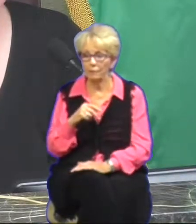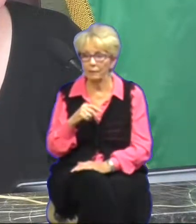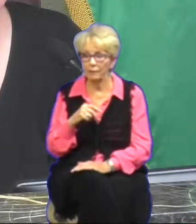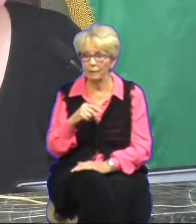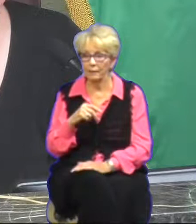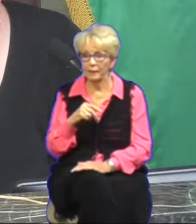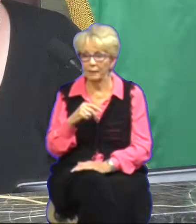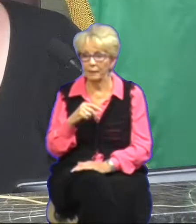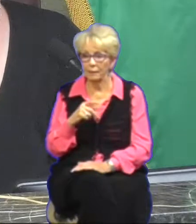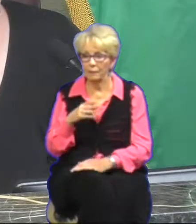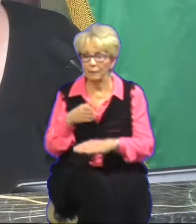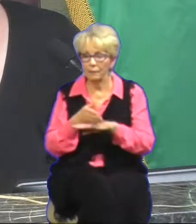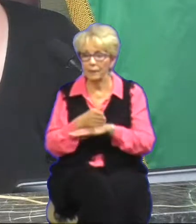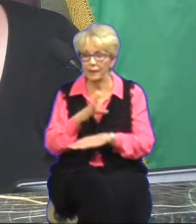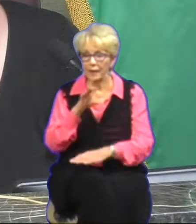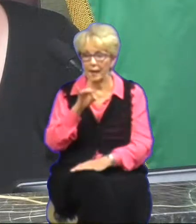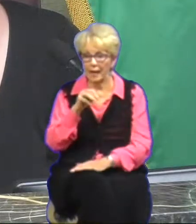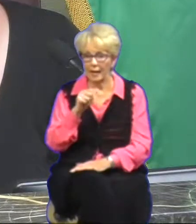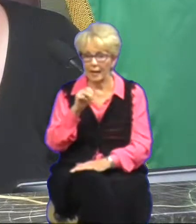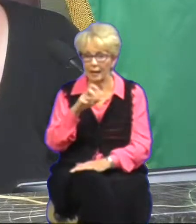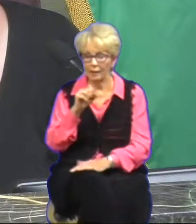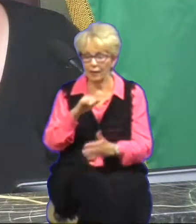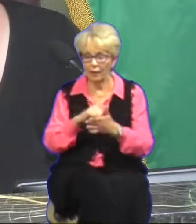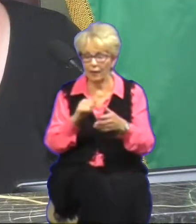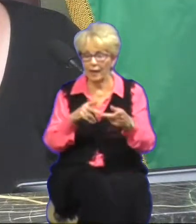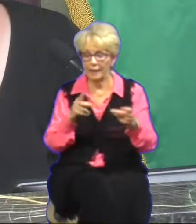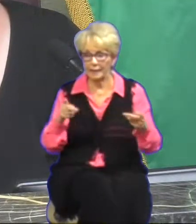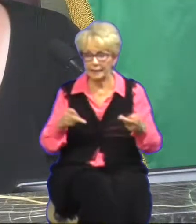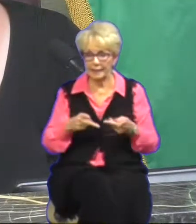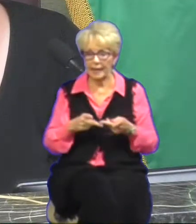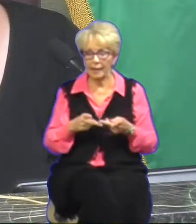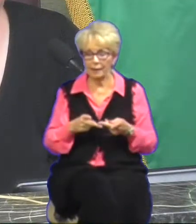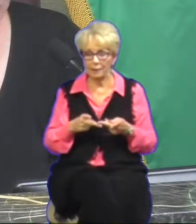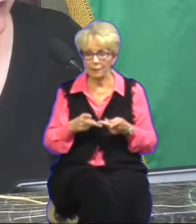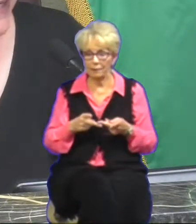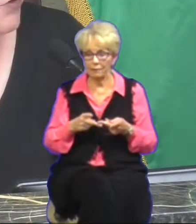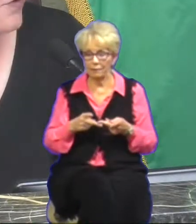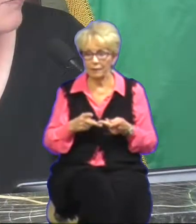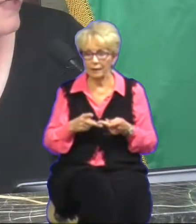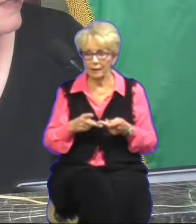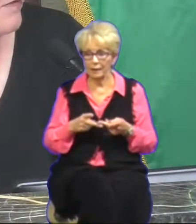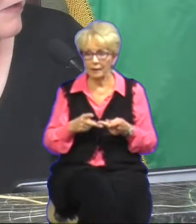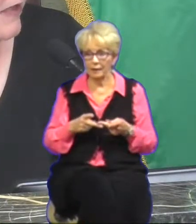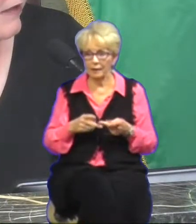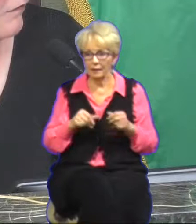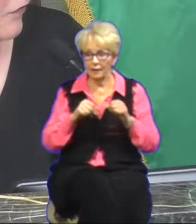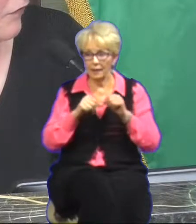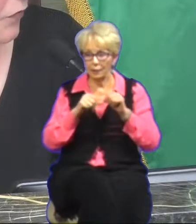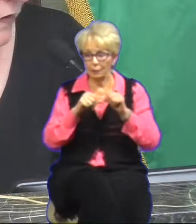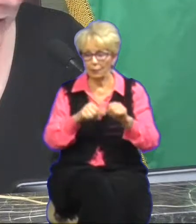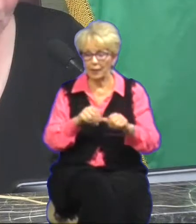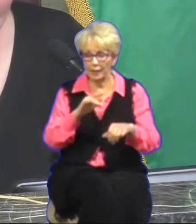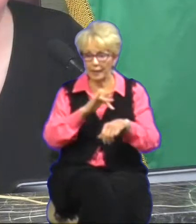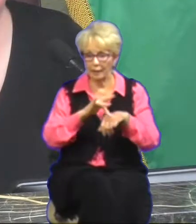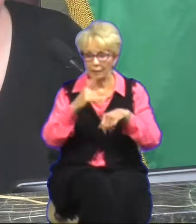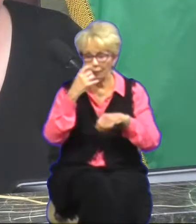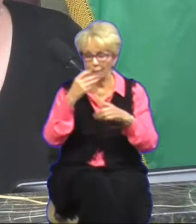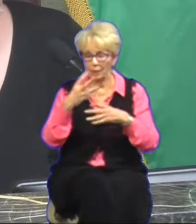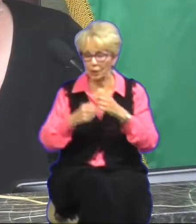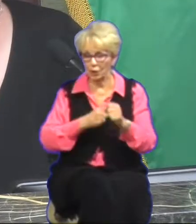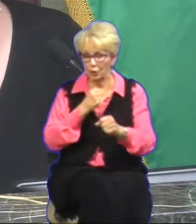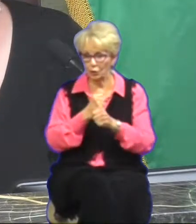Little over 80 acres at that site, you know that it has remained empty for these